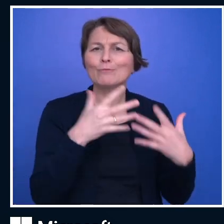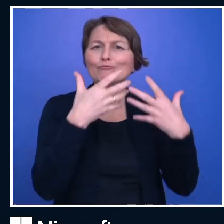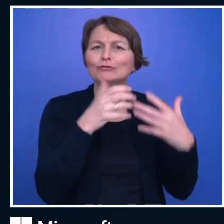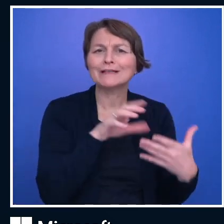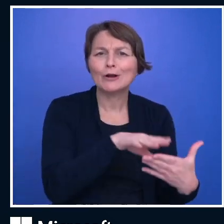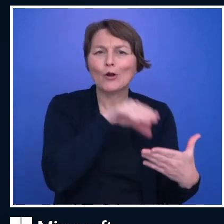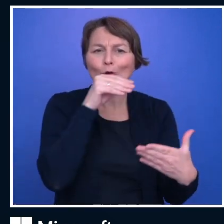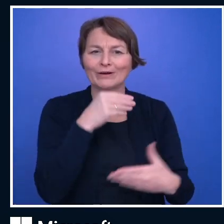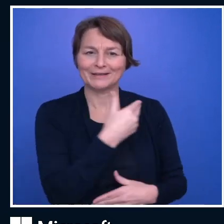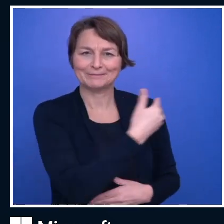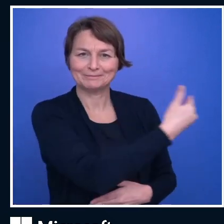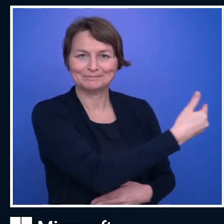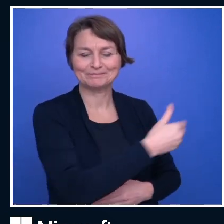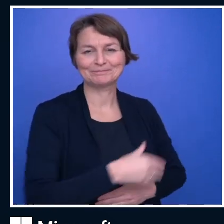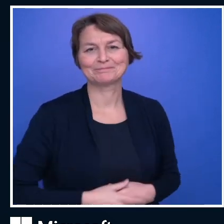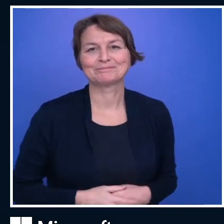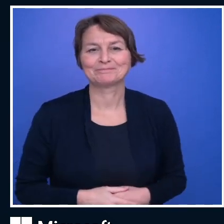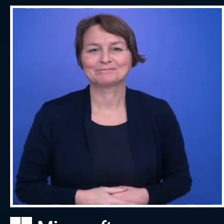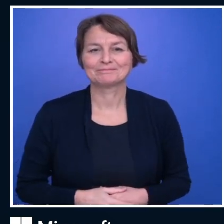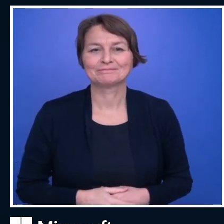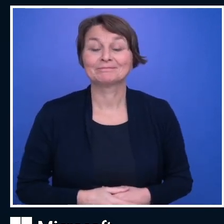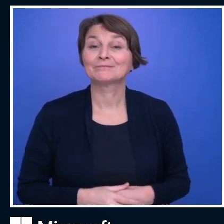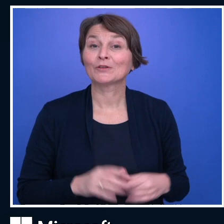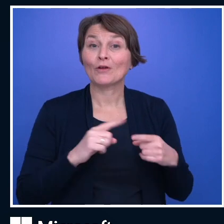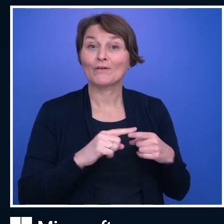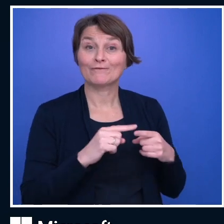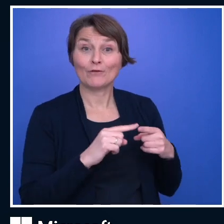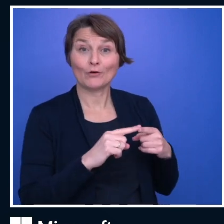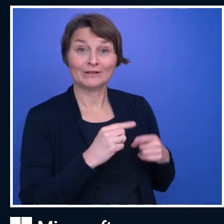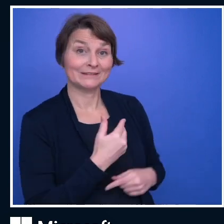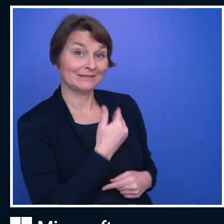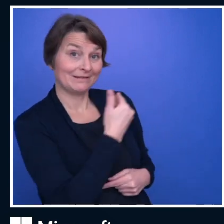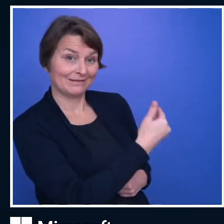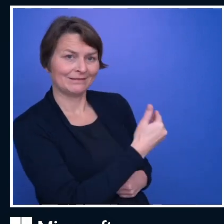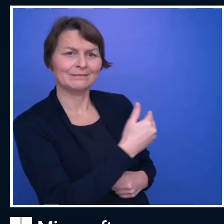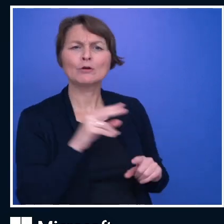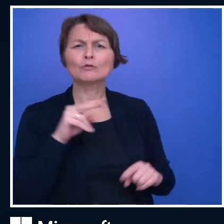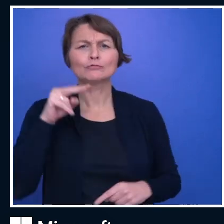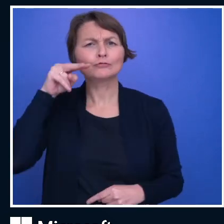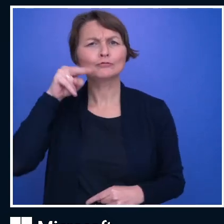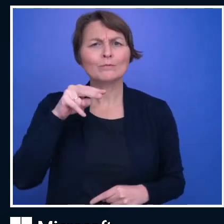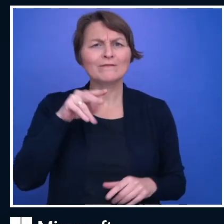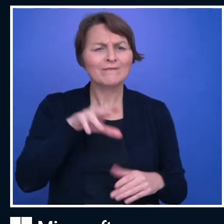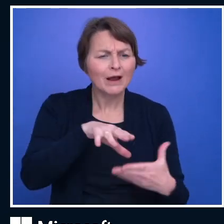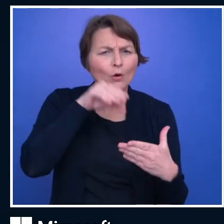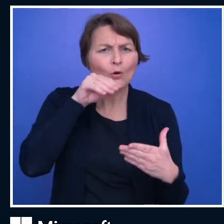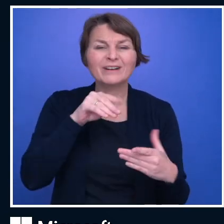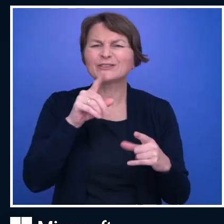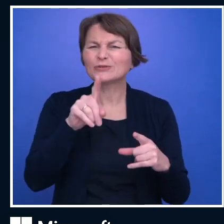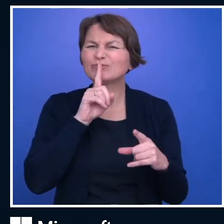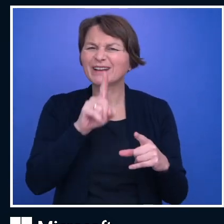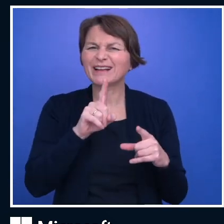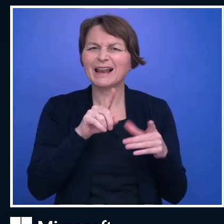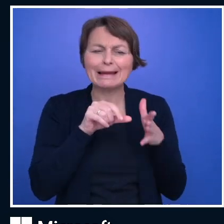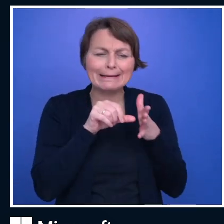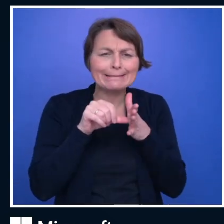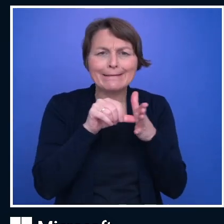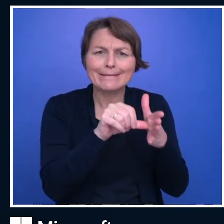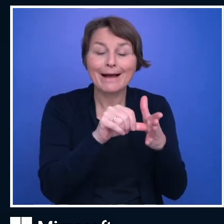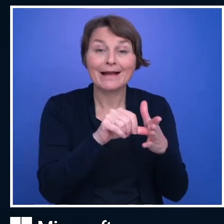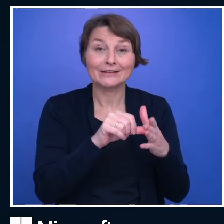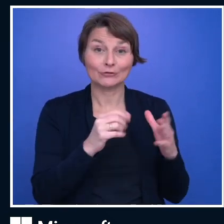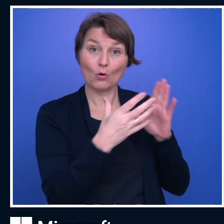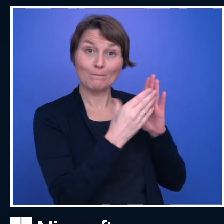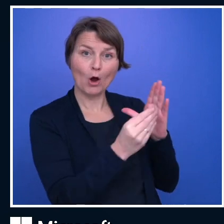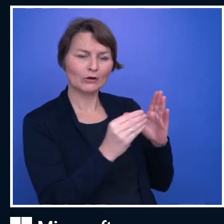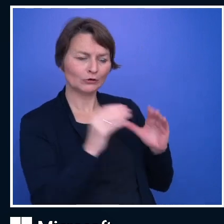So under supervised learning, these models, we're basically guiding these models. So you're giving inputs to these models as well as outputs and